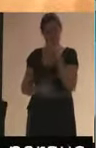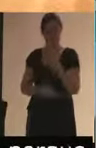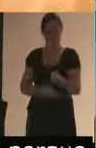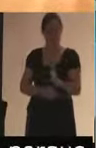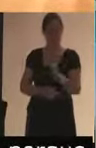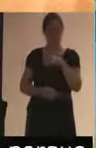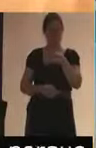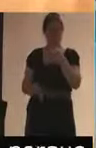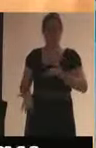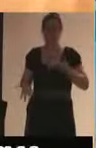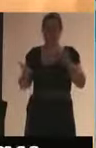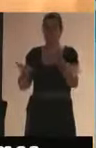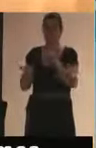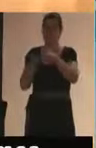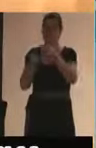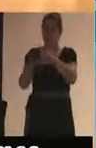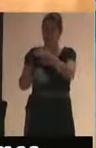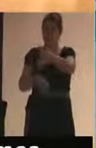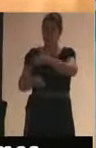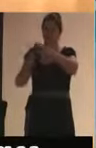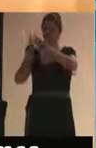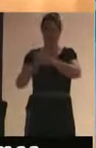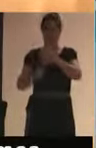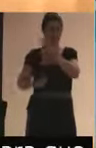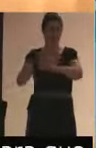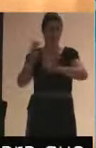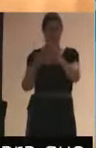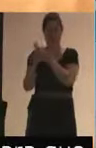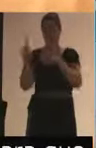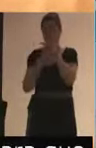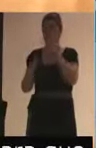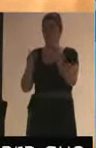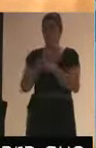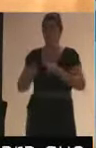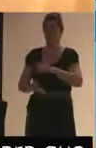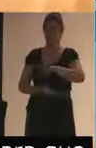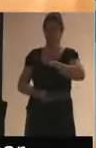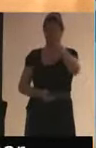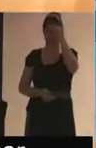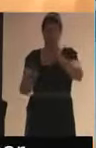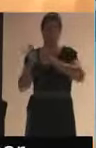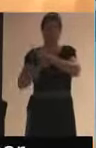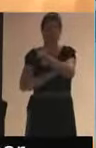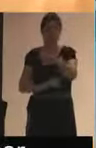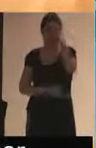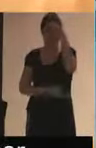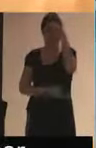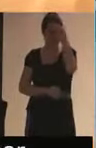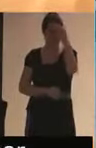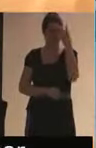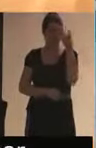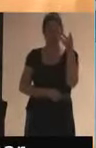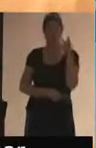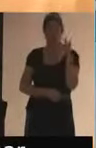help children who have motor problem instead of setting them aside,